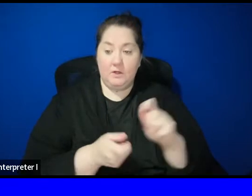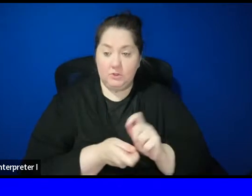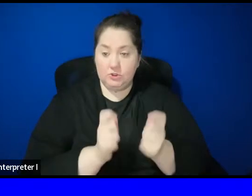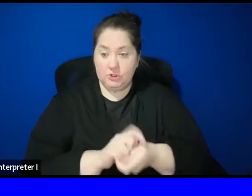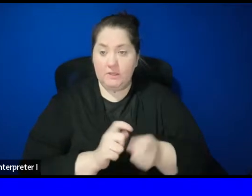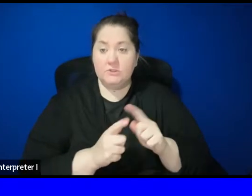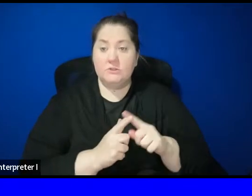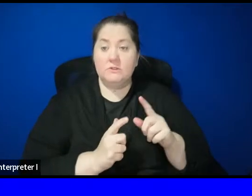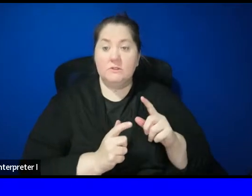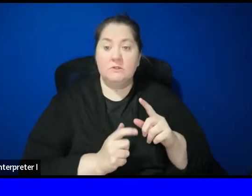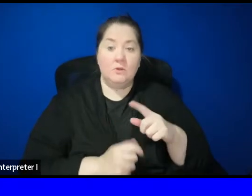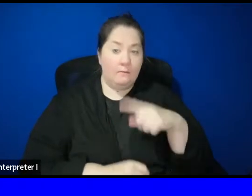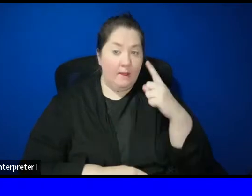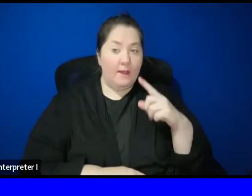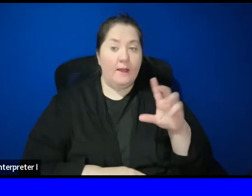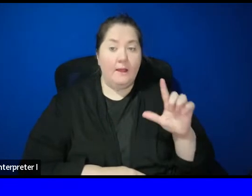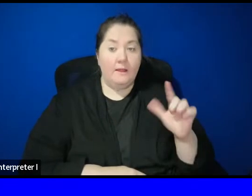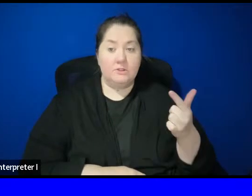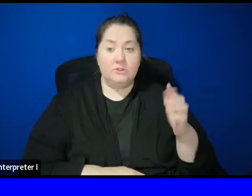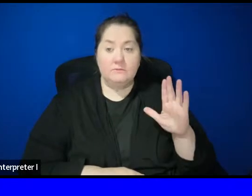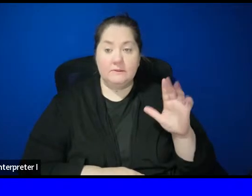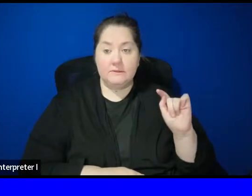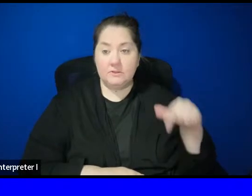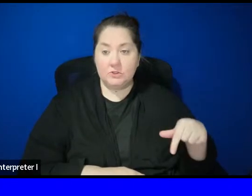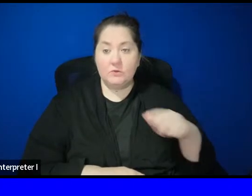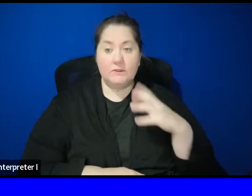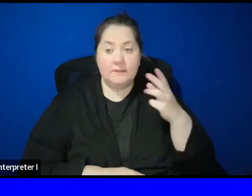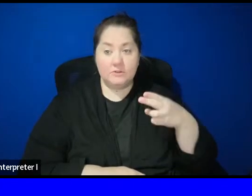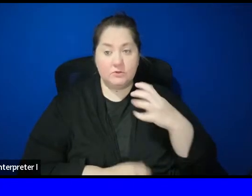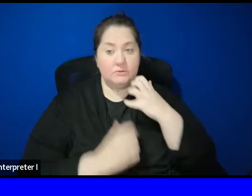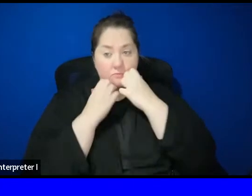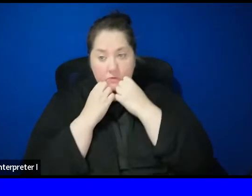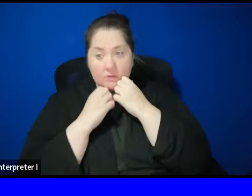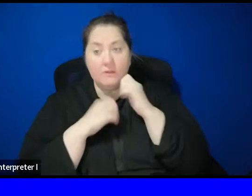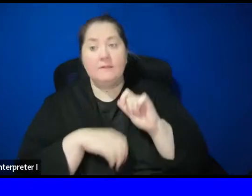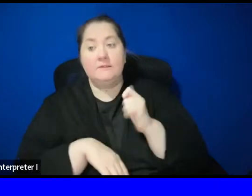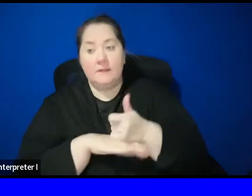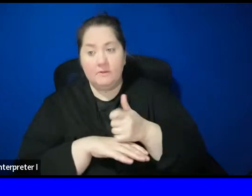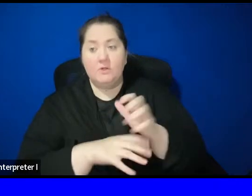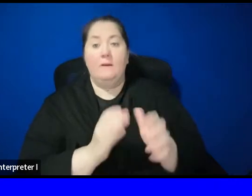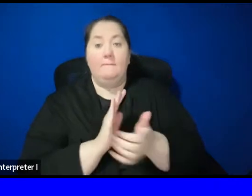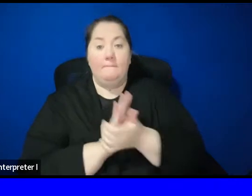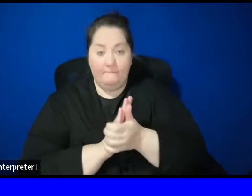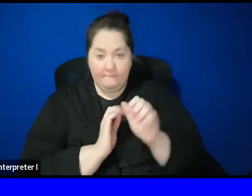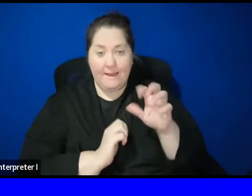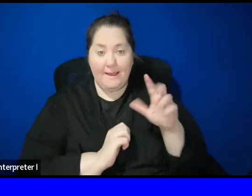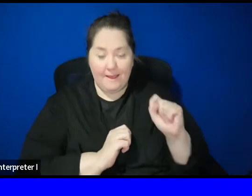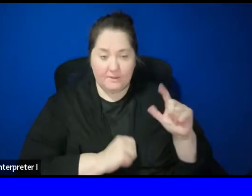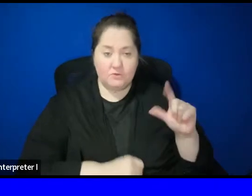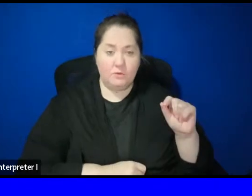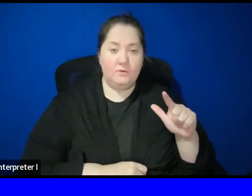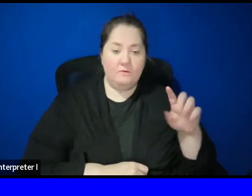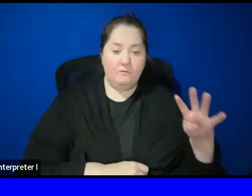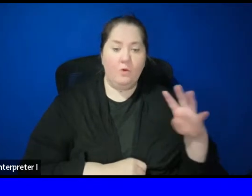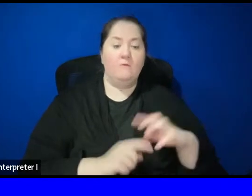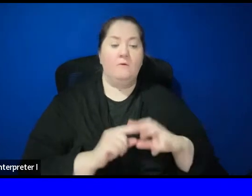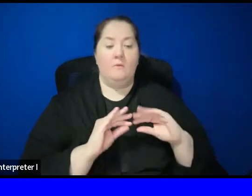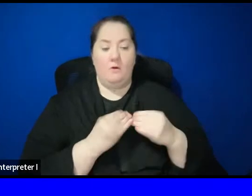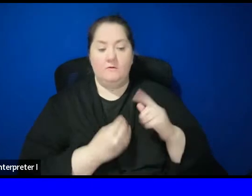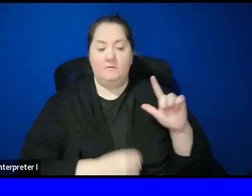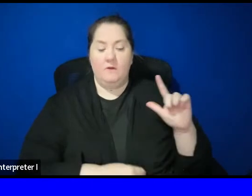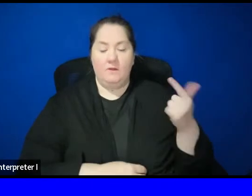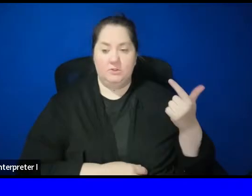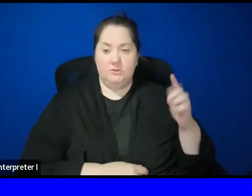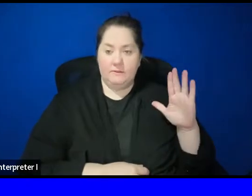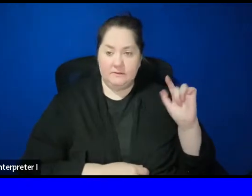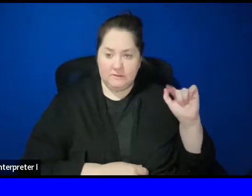committee print to the Black LGBTQ History Preservation Amendment Act of 2024, based on feedback from the Office of